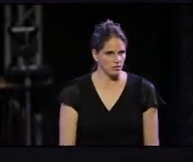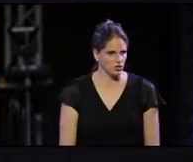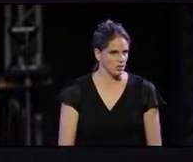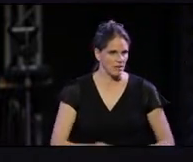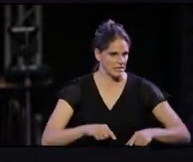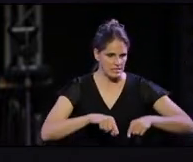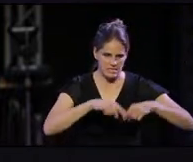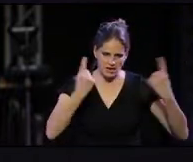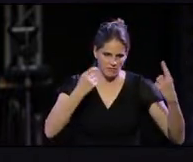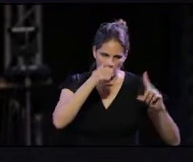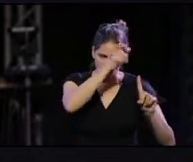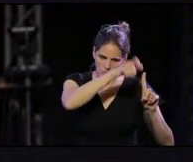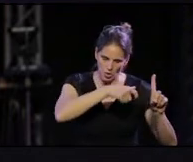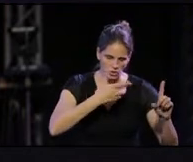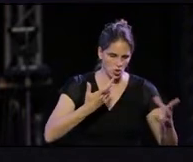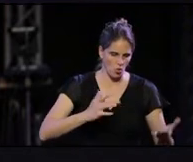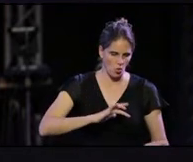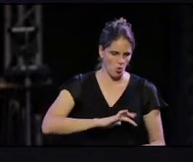unusual and holy person.